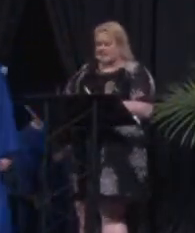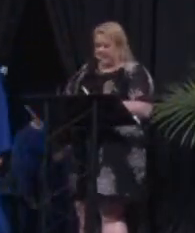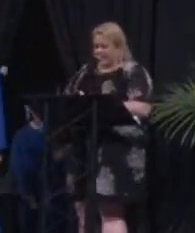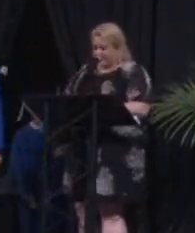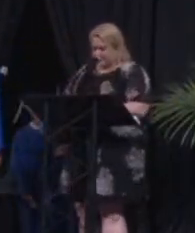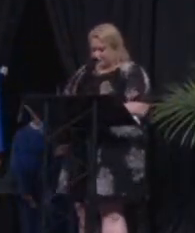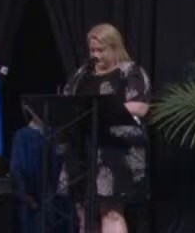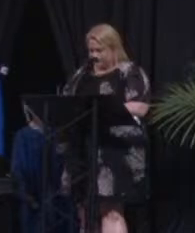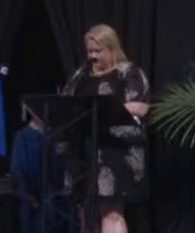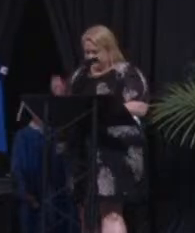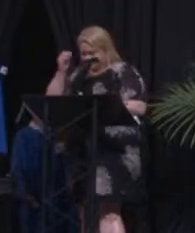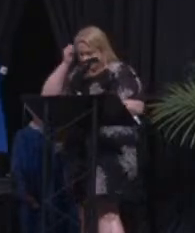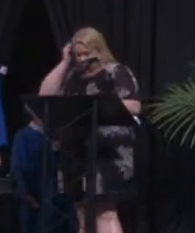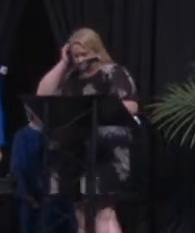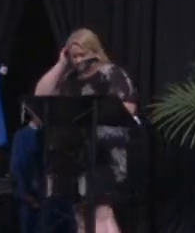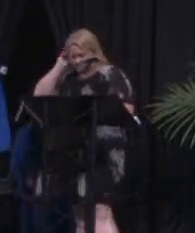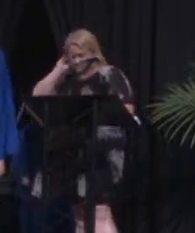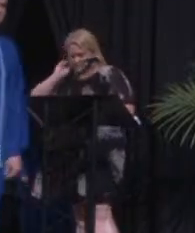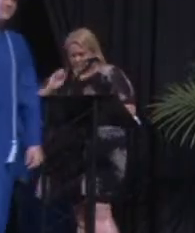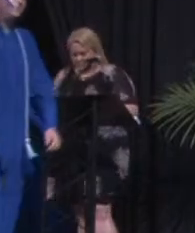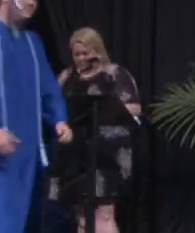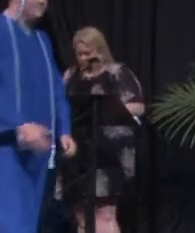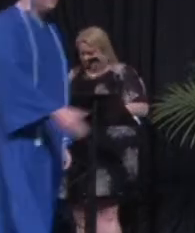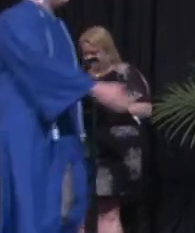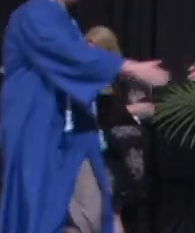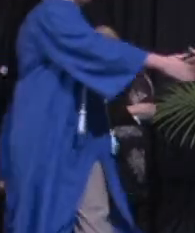Julian Skaggs.